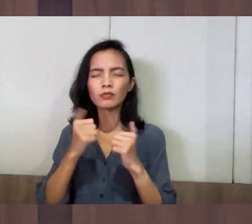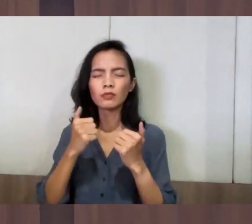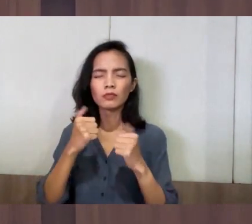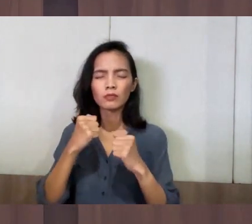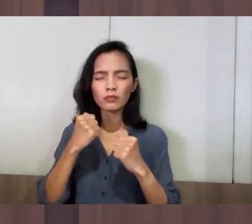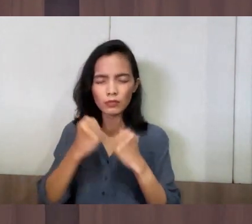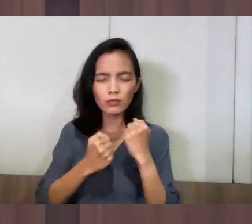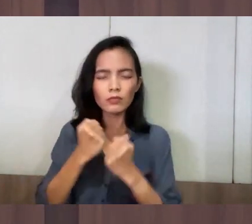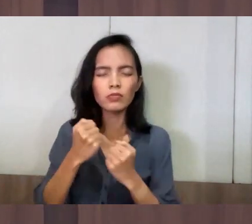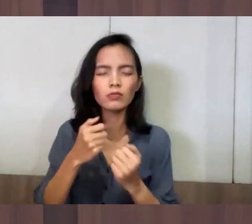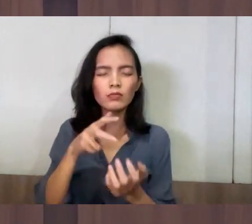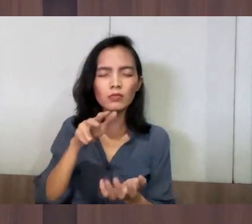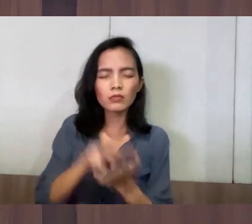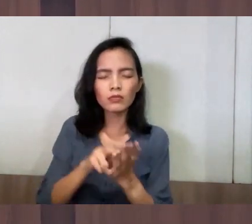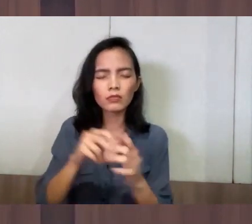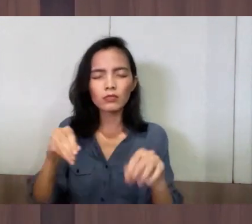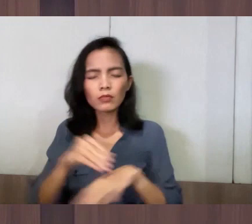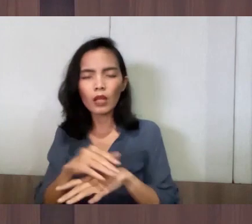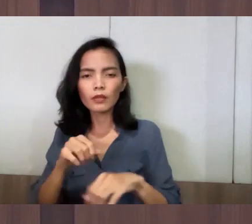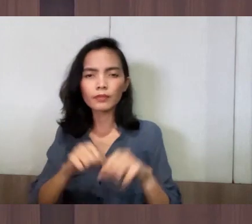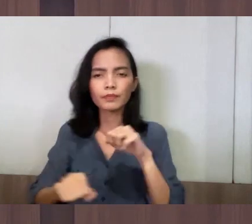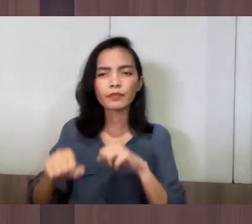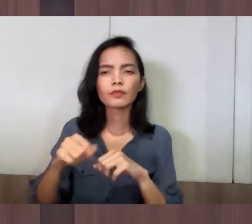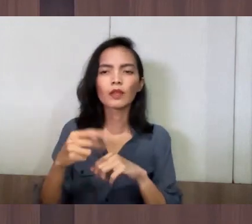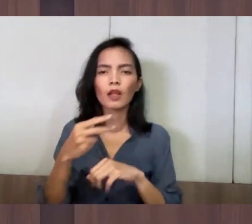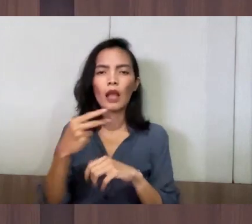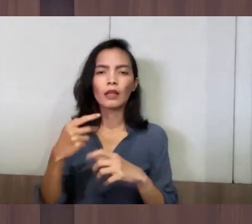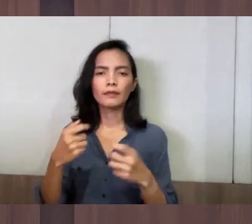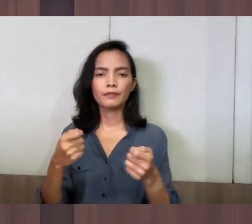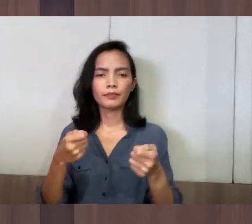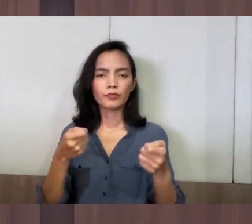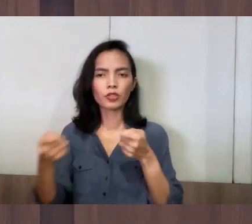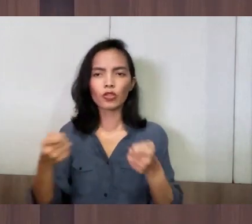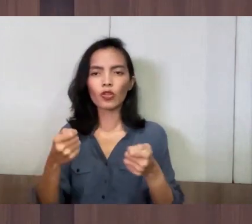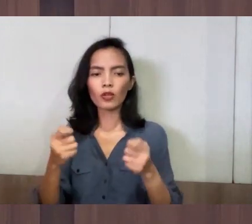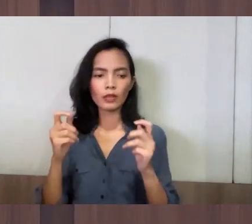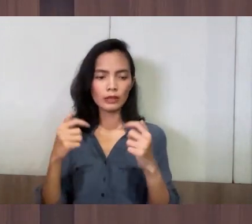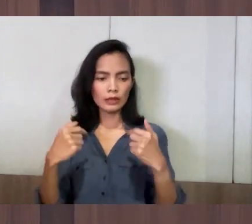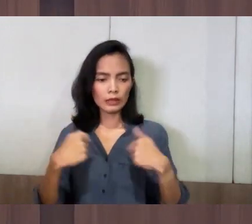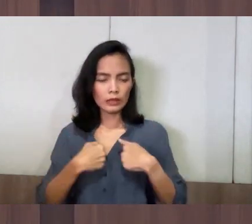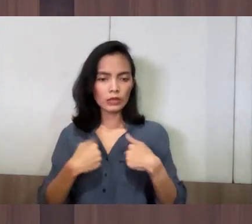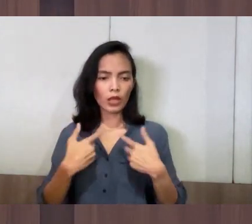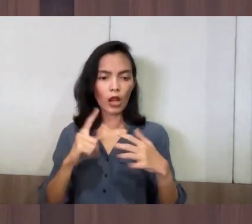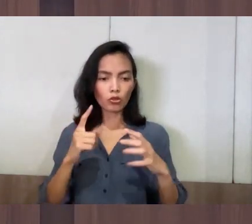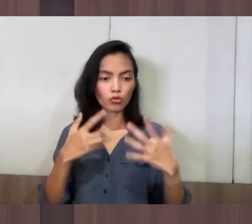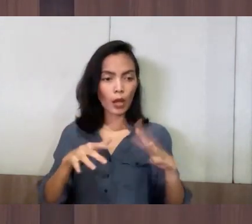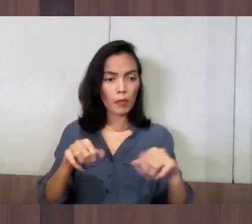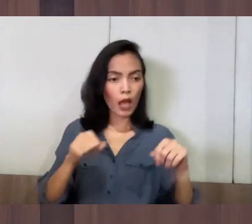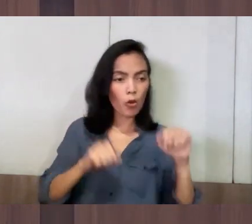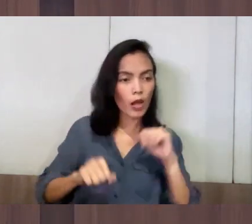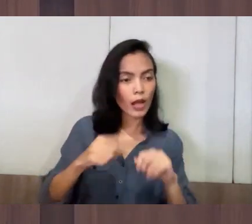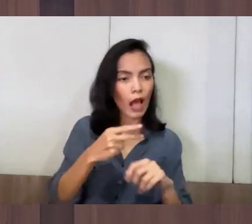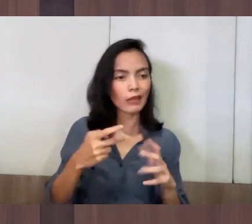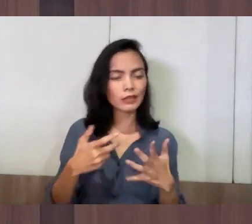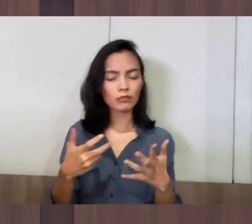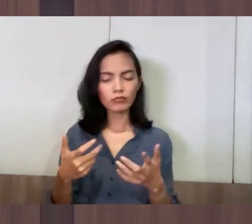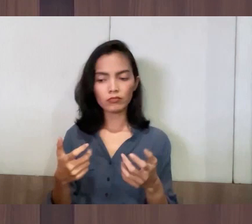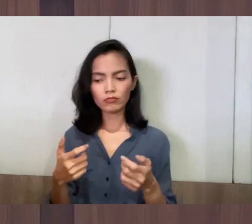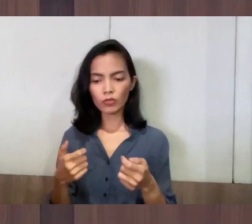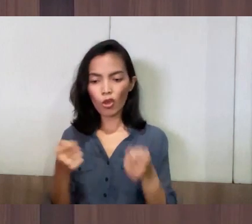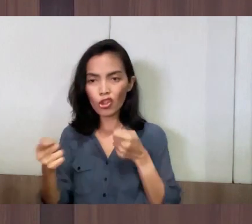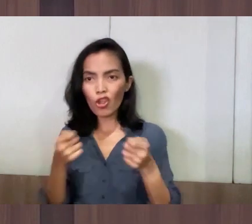that once you acted out the decision, the control is not on your hands